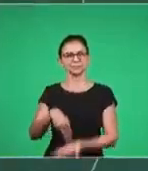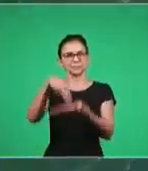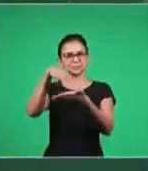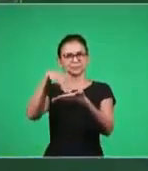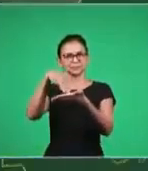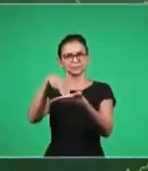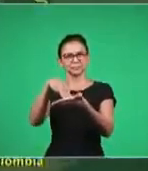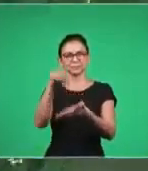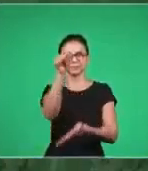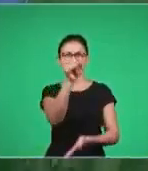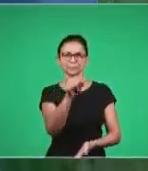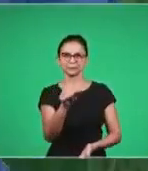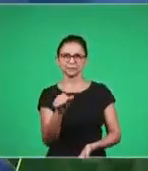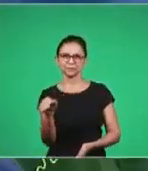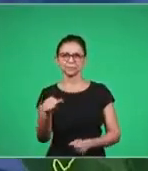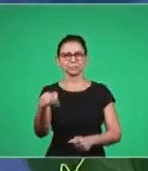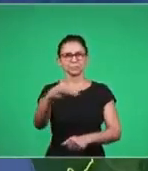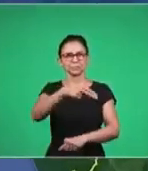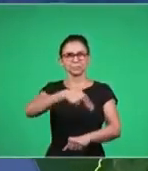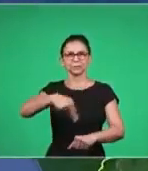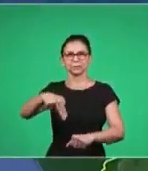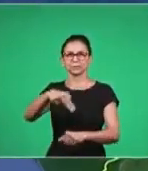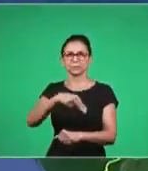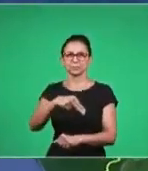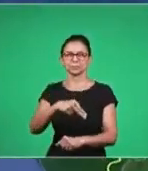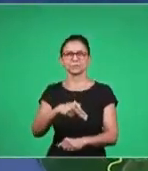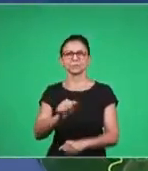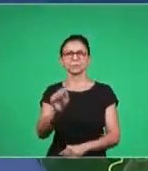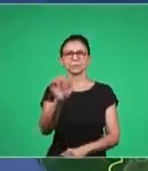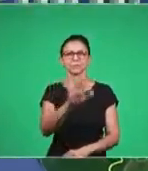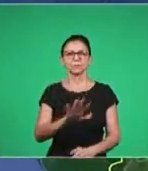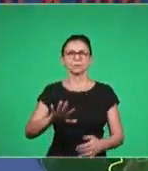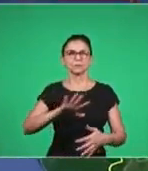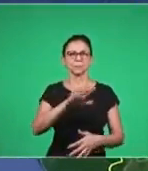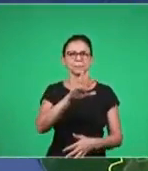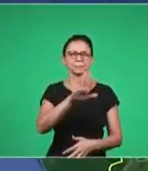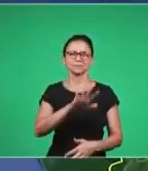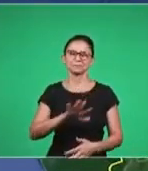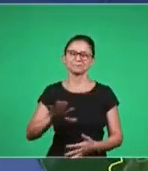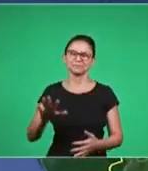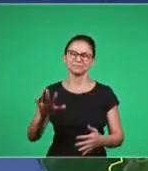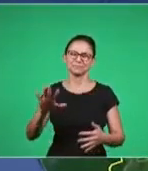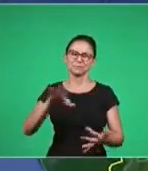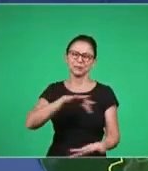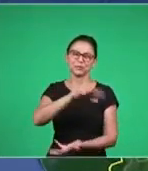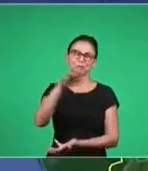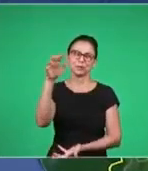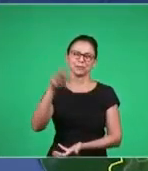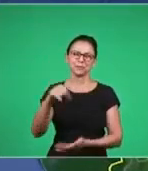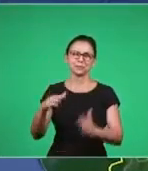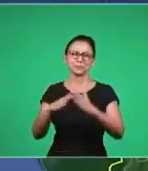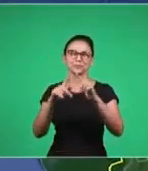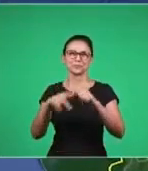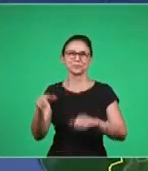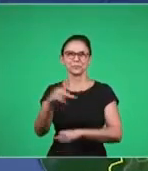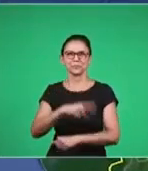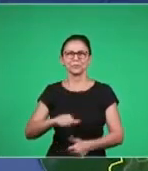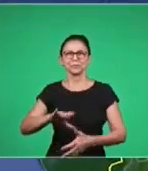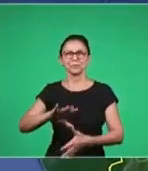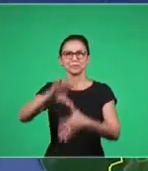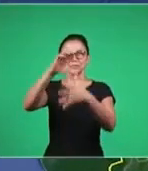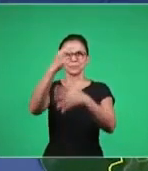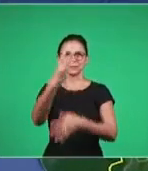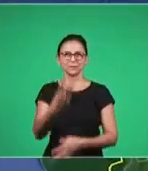Maranatha Christian Church is present in nations from all of the continents on this planet, churches